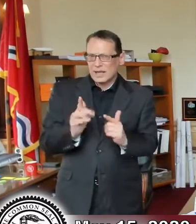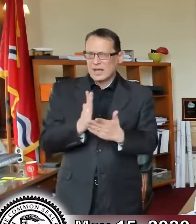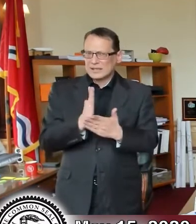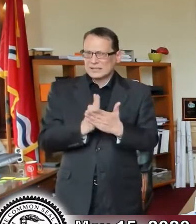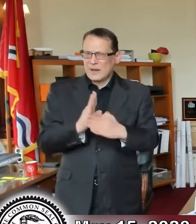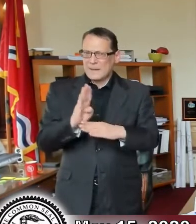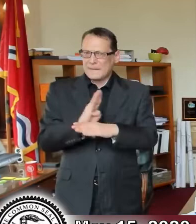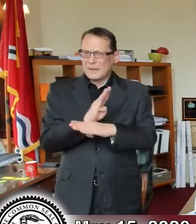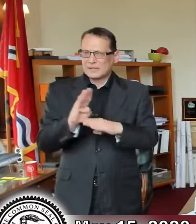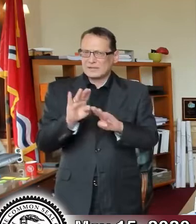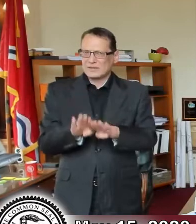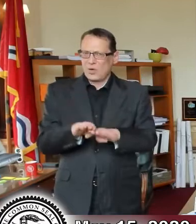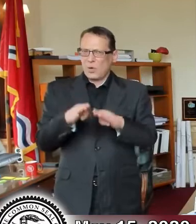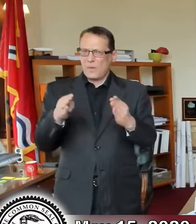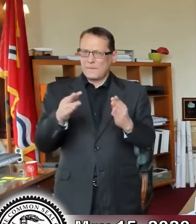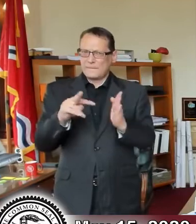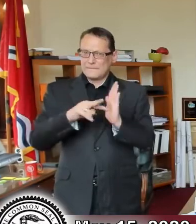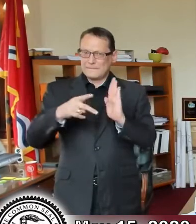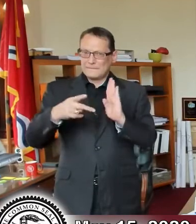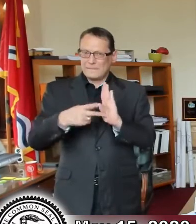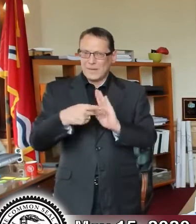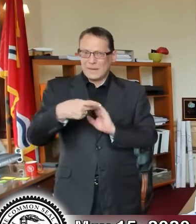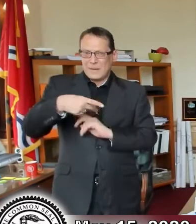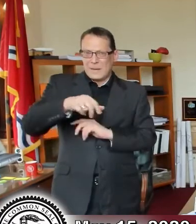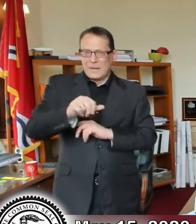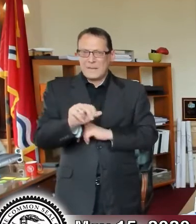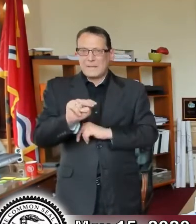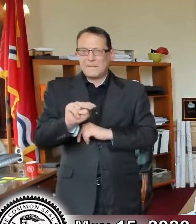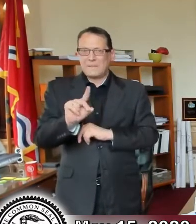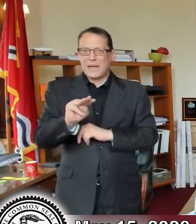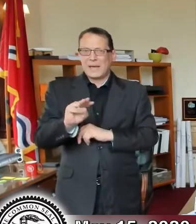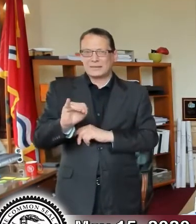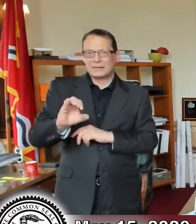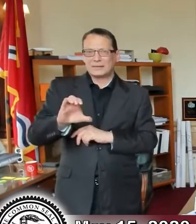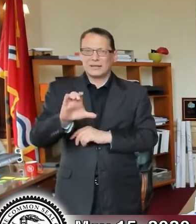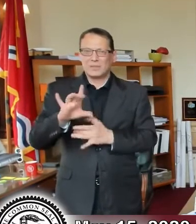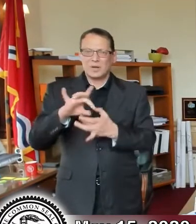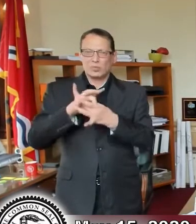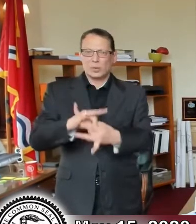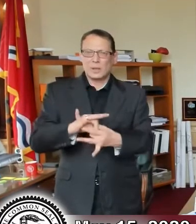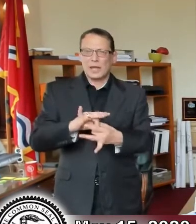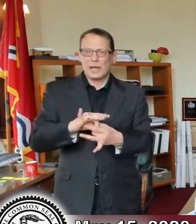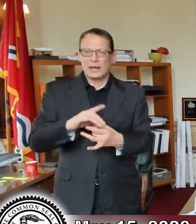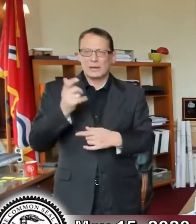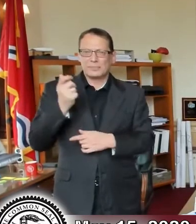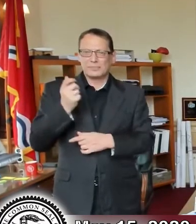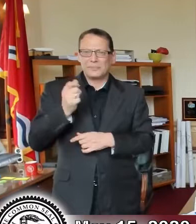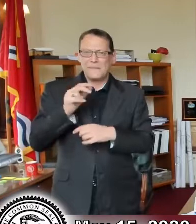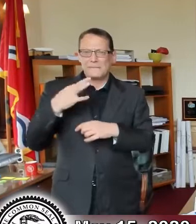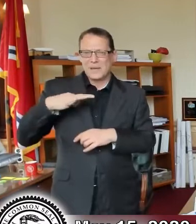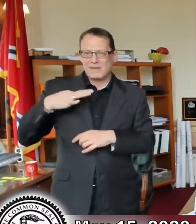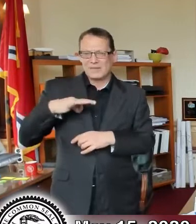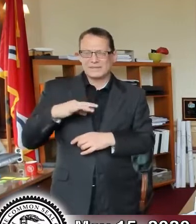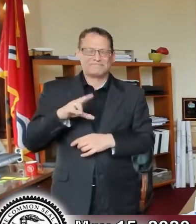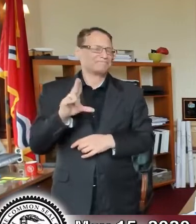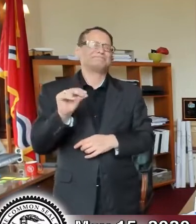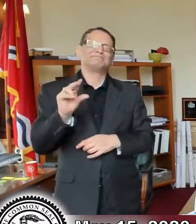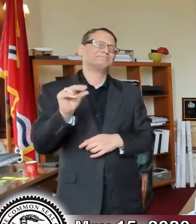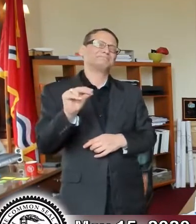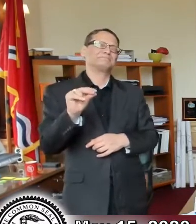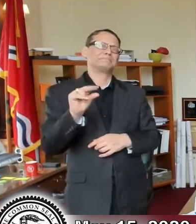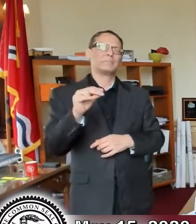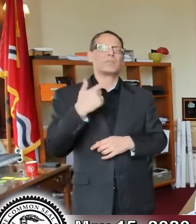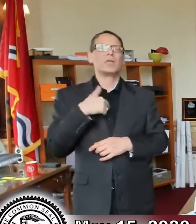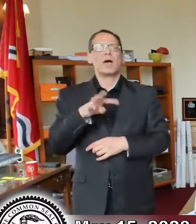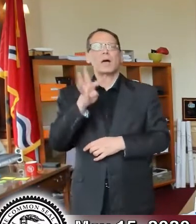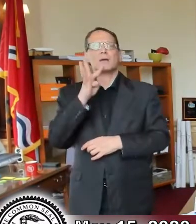to reopen will put an end to pandemic-related unemployment benefits? Not necessarily. I